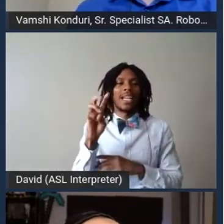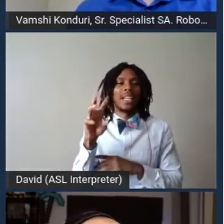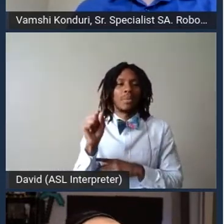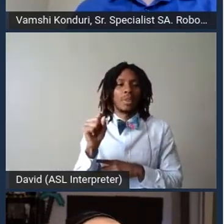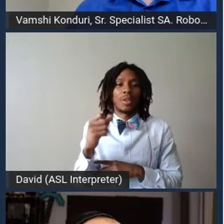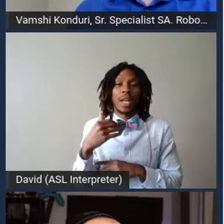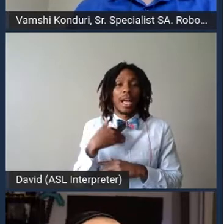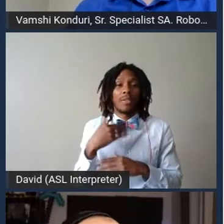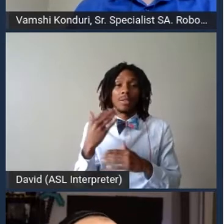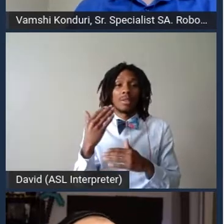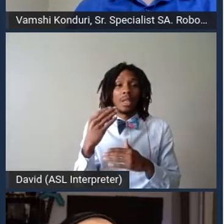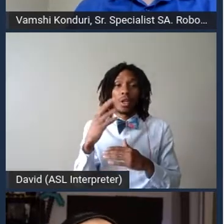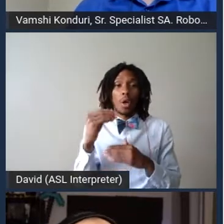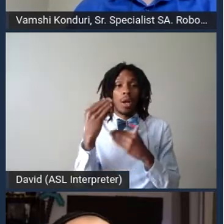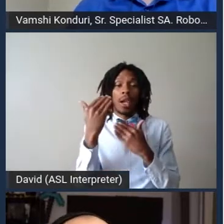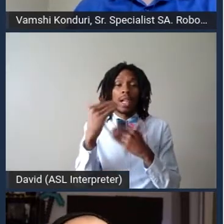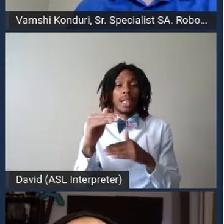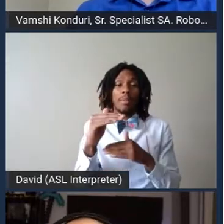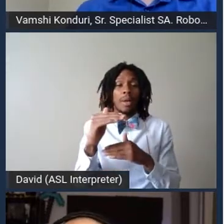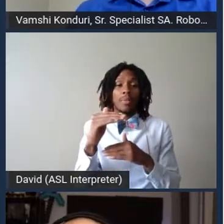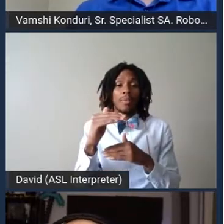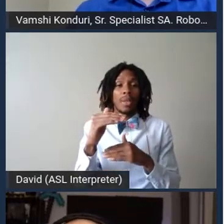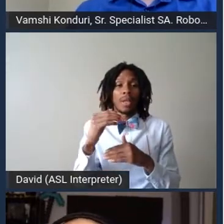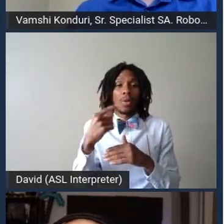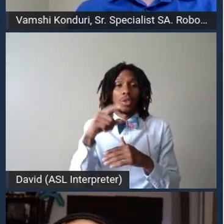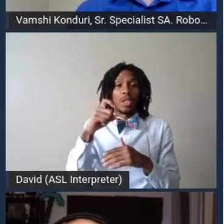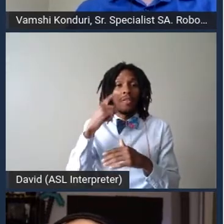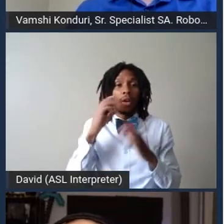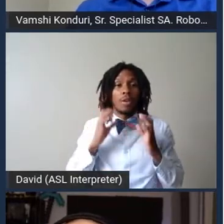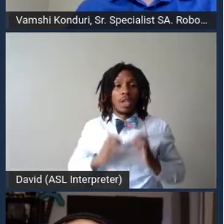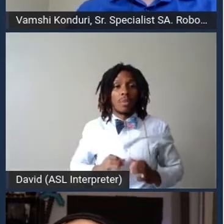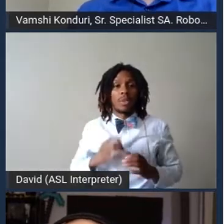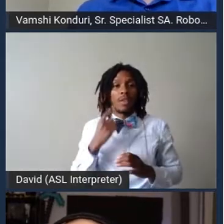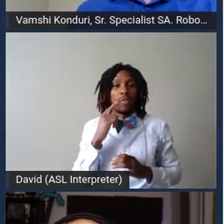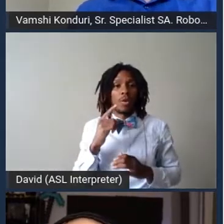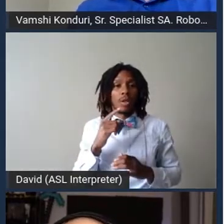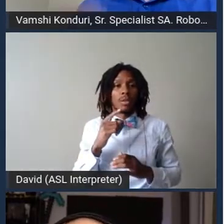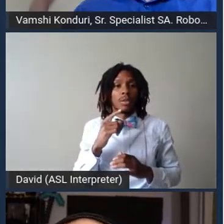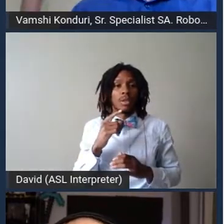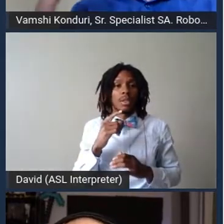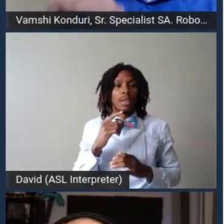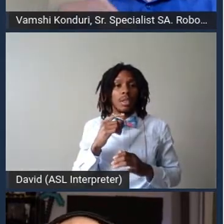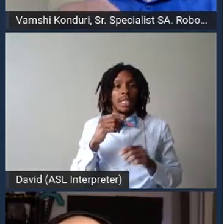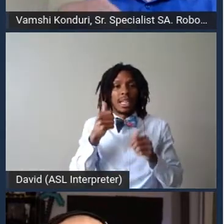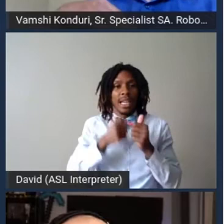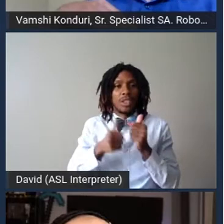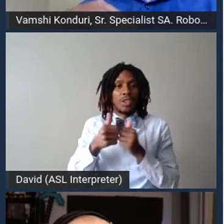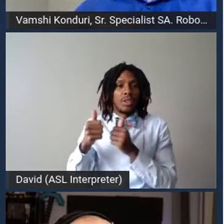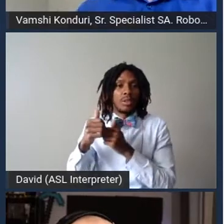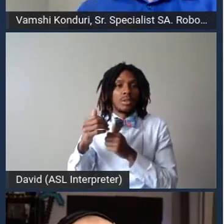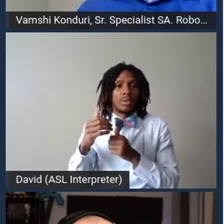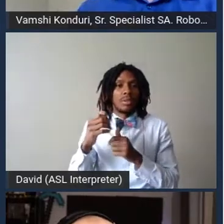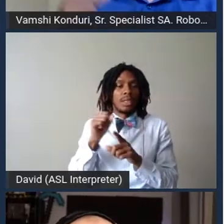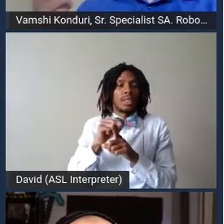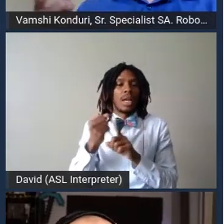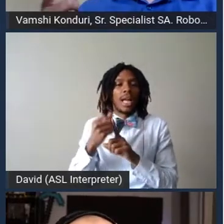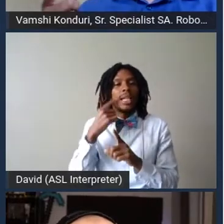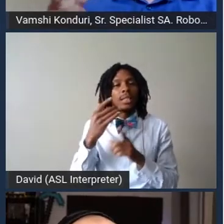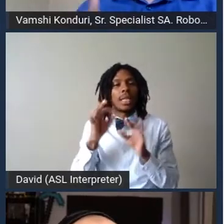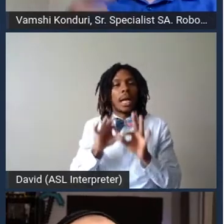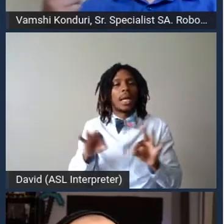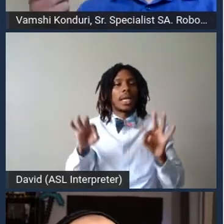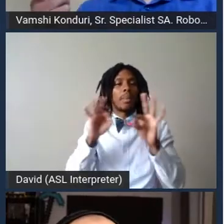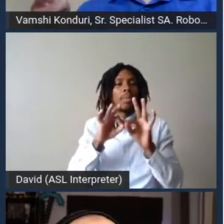virtually unlimited amount of compute that the customer needs on a realistic use case basis. That's also, I think, a key point that will come